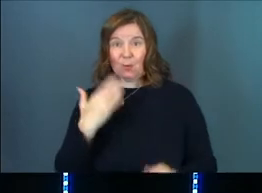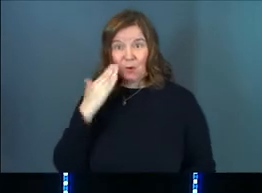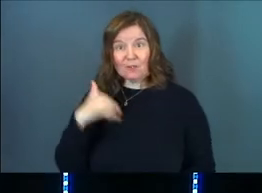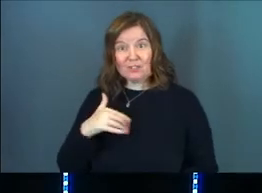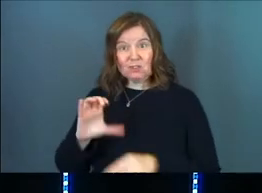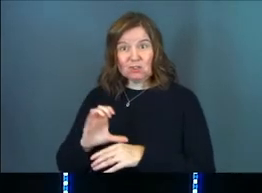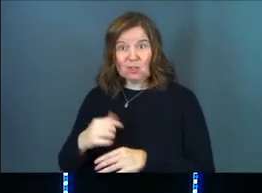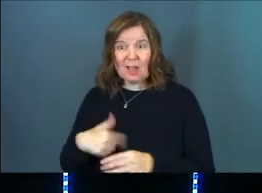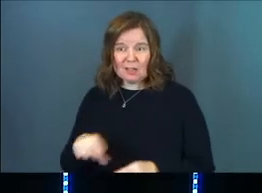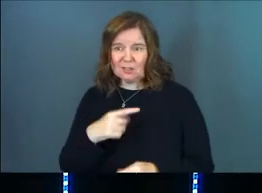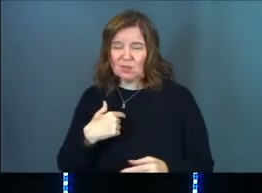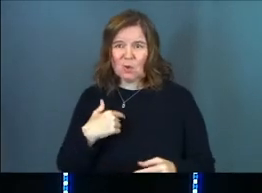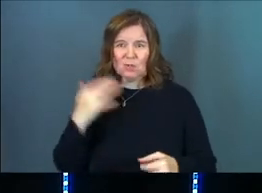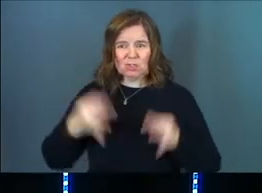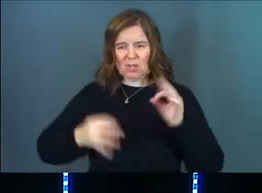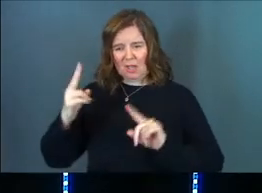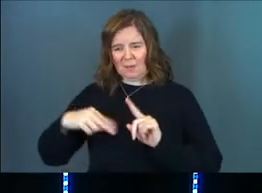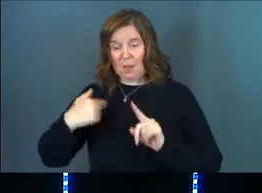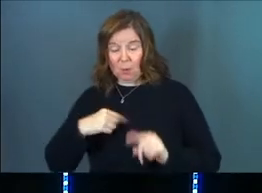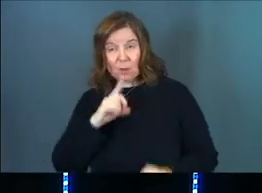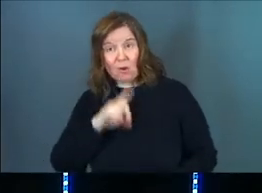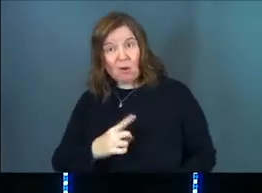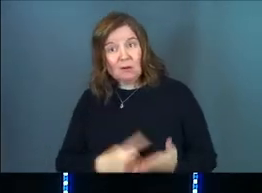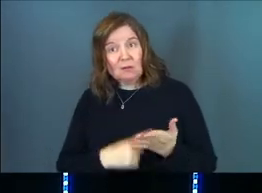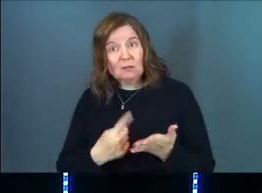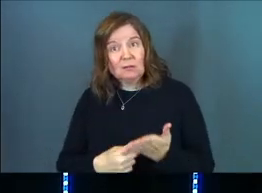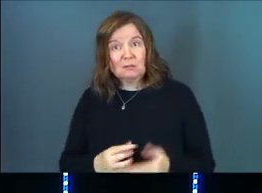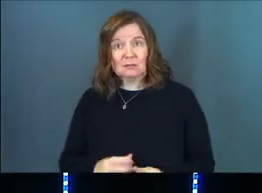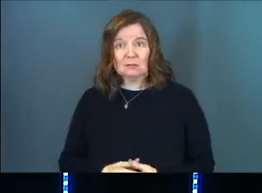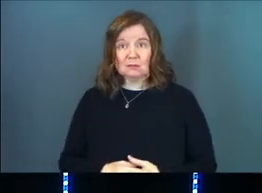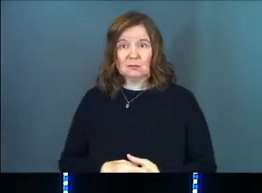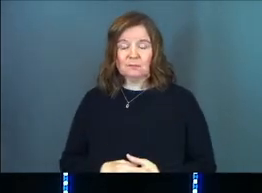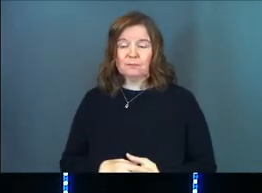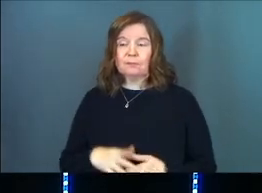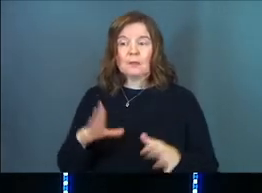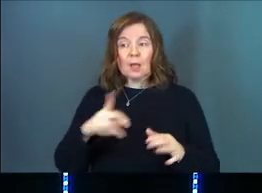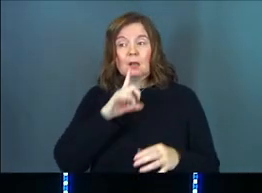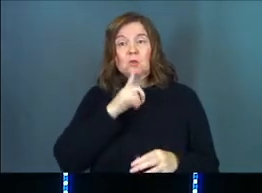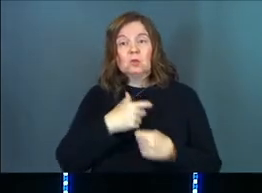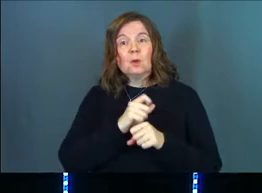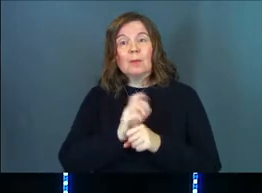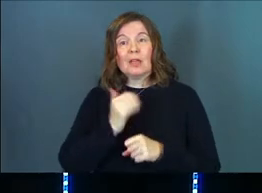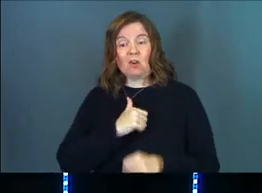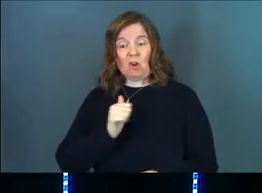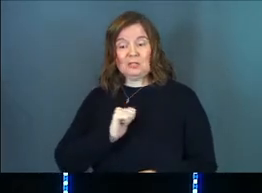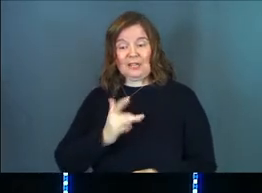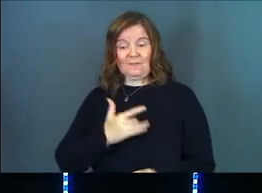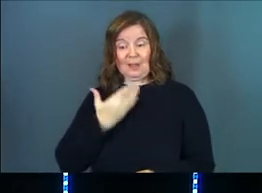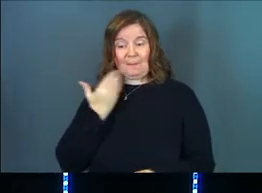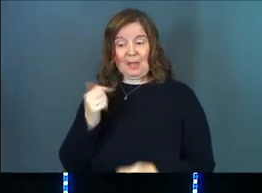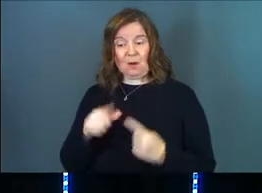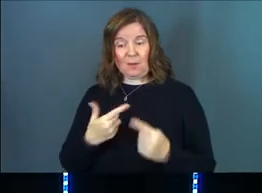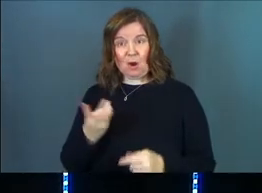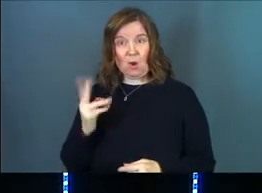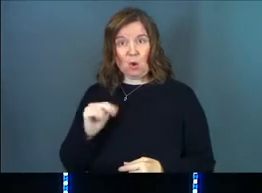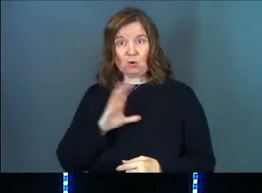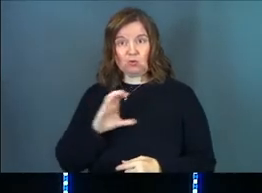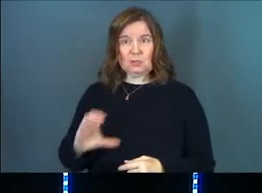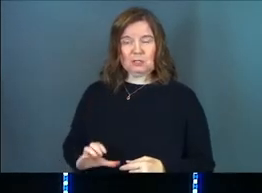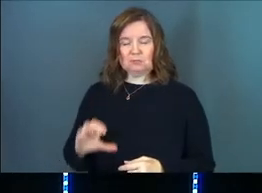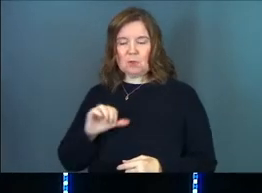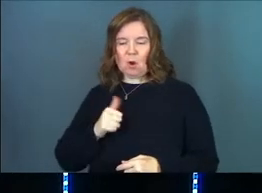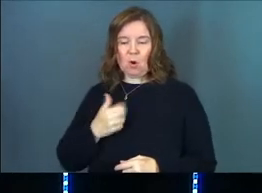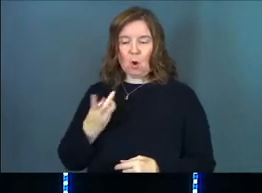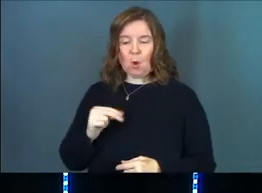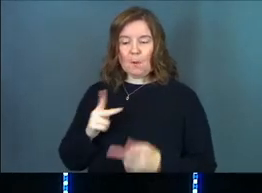for this in the church. Hey, you guys are so judgmental. And sometimes we are. And in order to make ourselves feel better about our own Christianity